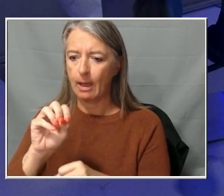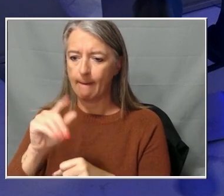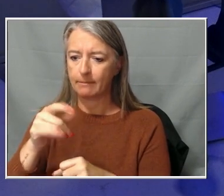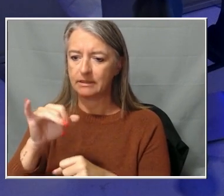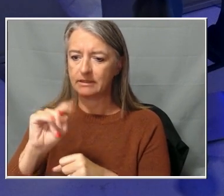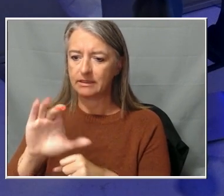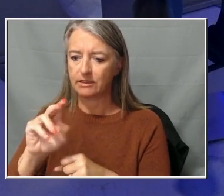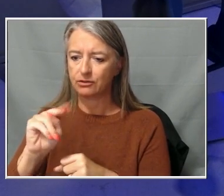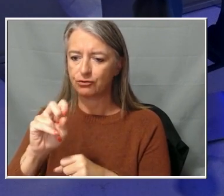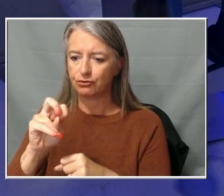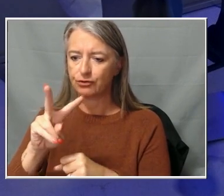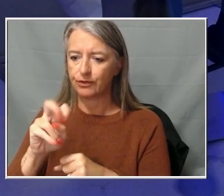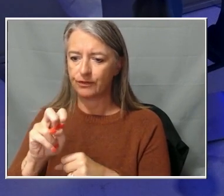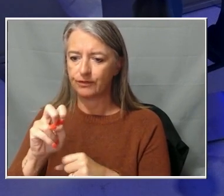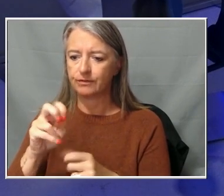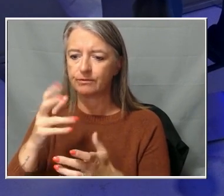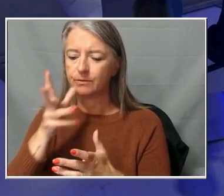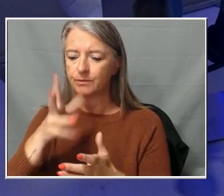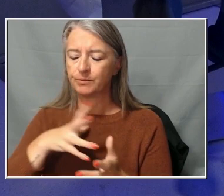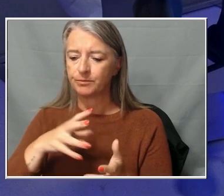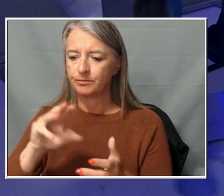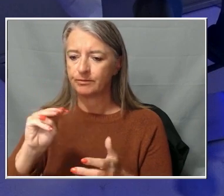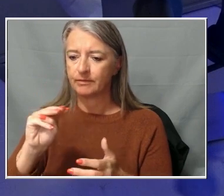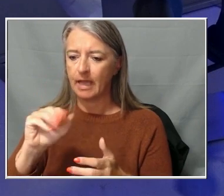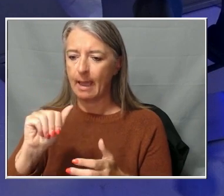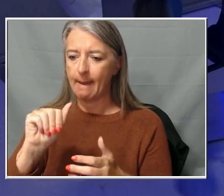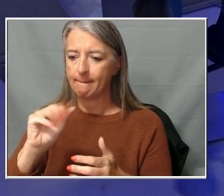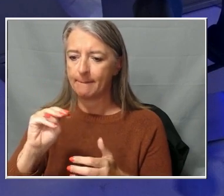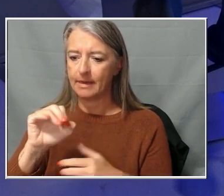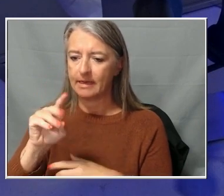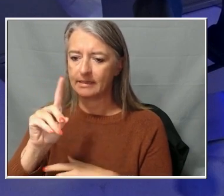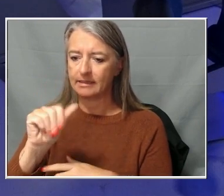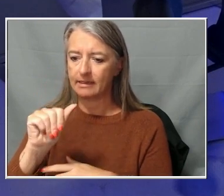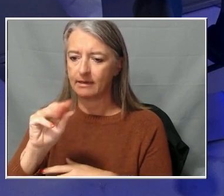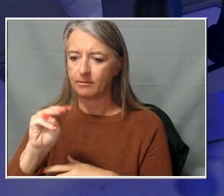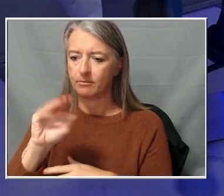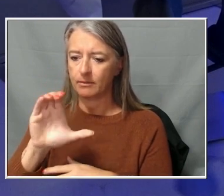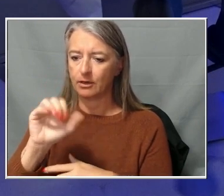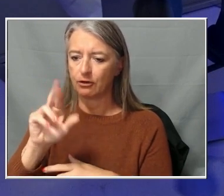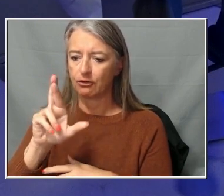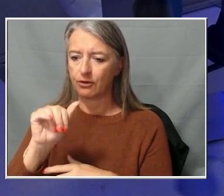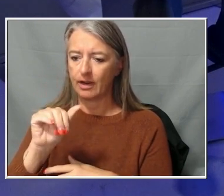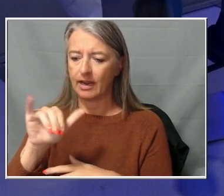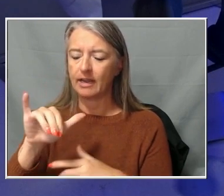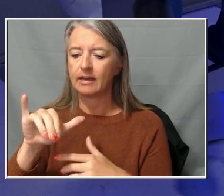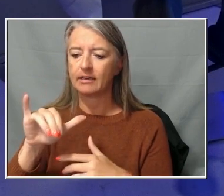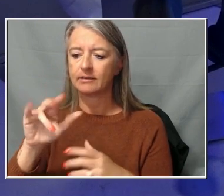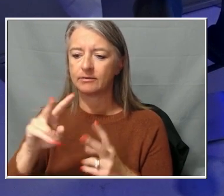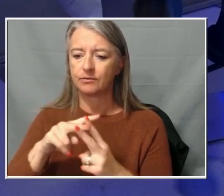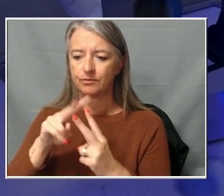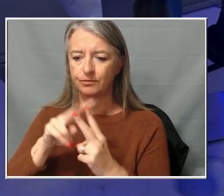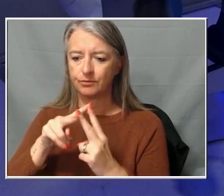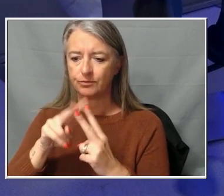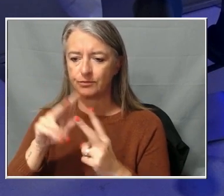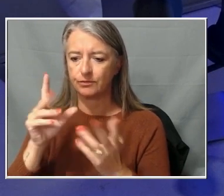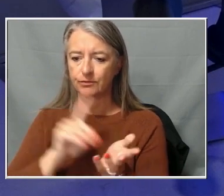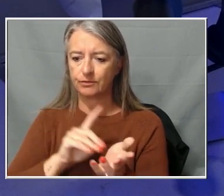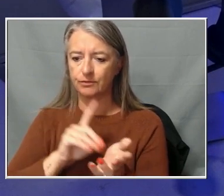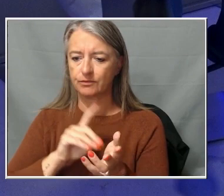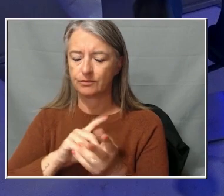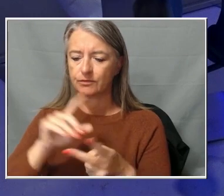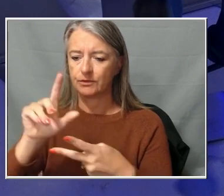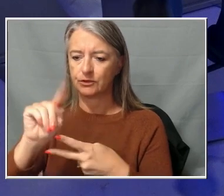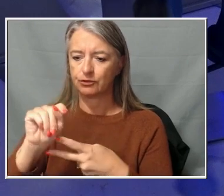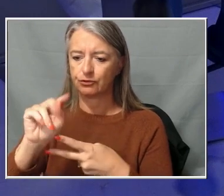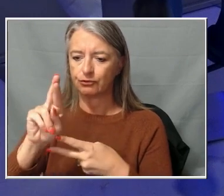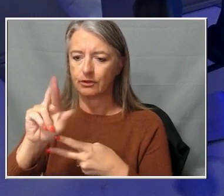studio is Amanda McRae, alongside two doctors here at the health system who were alongside her for the journey. Dr. Matt Twardowski is an optometrist